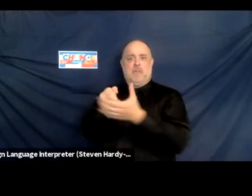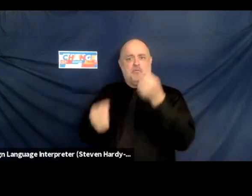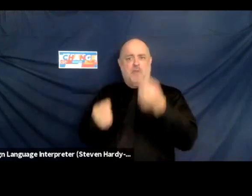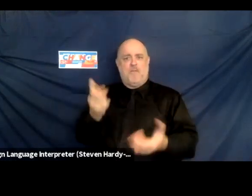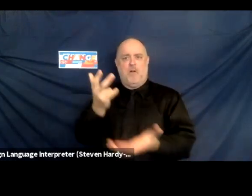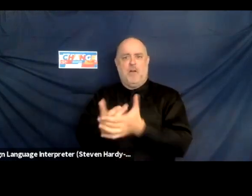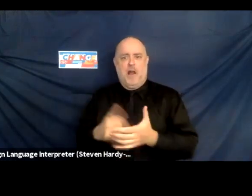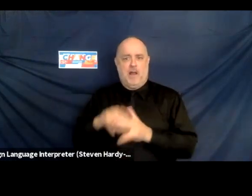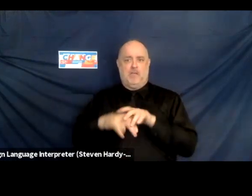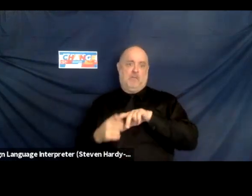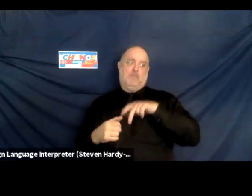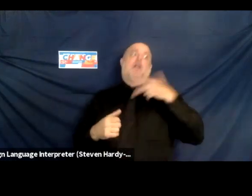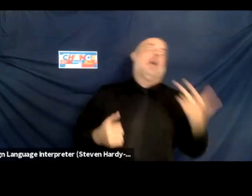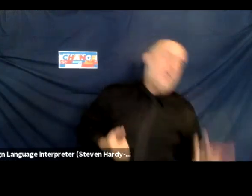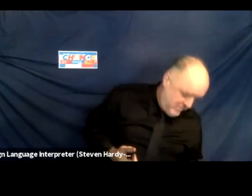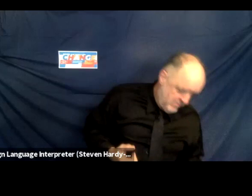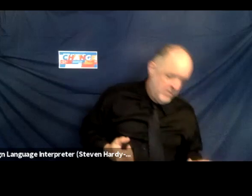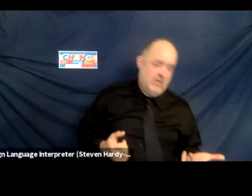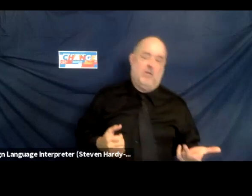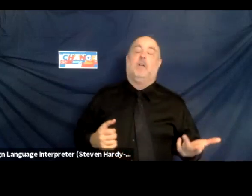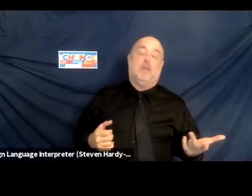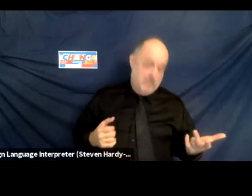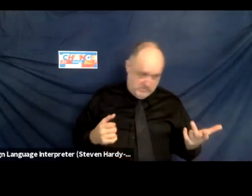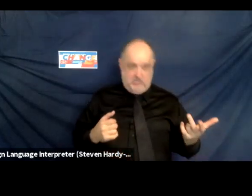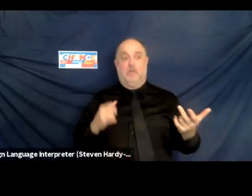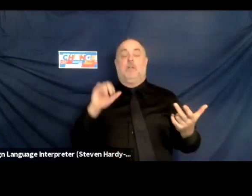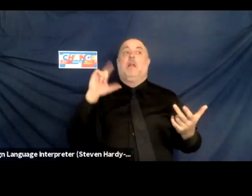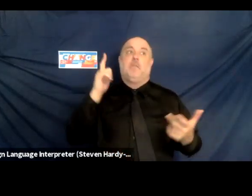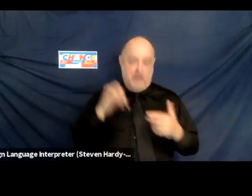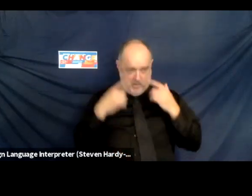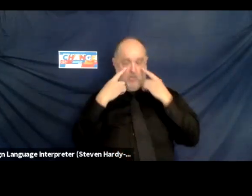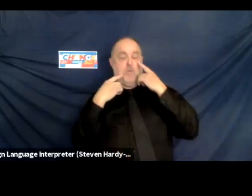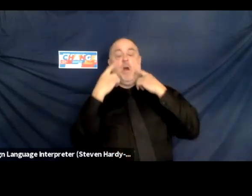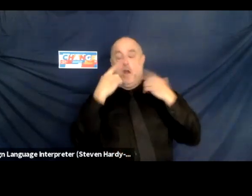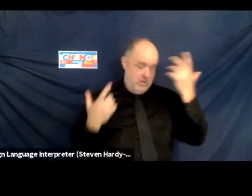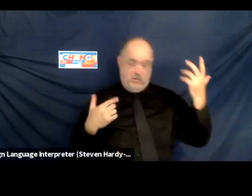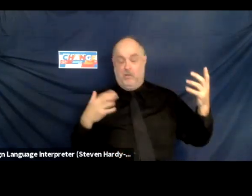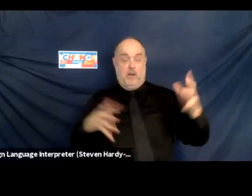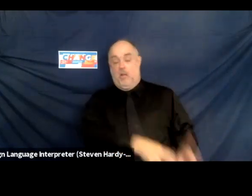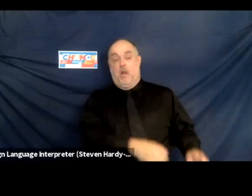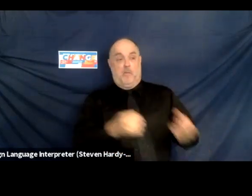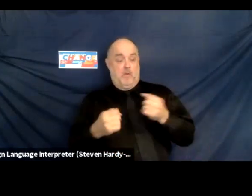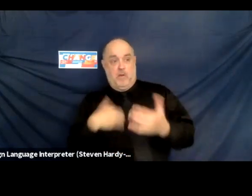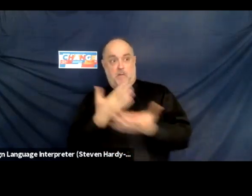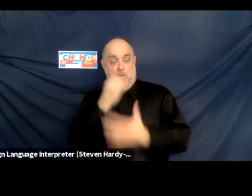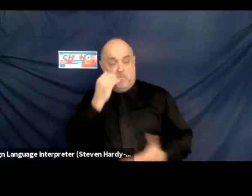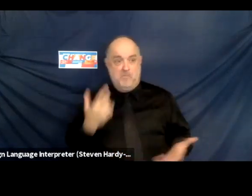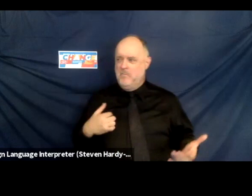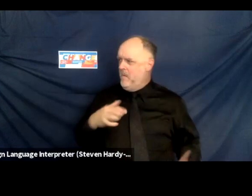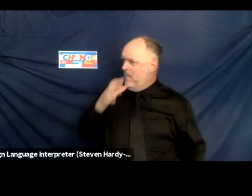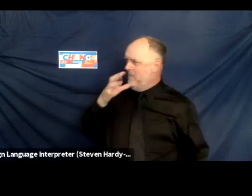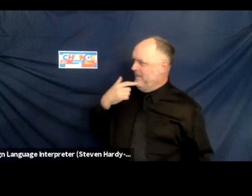they gathered me up. I cried and finally got home. And years later, my mom would say to me, "We always wondered if